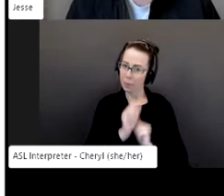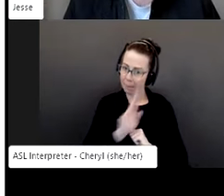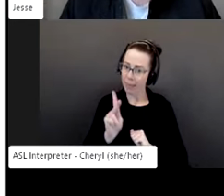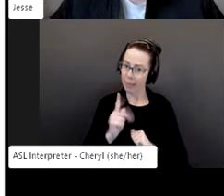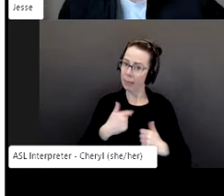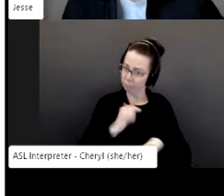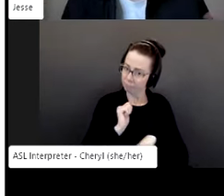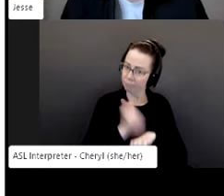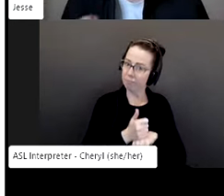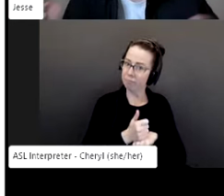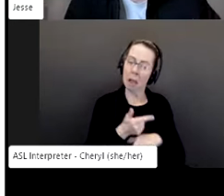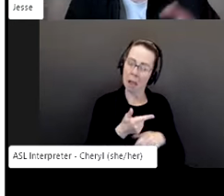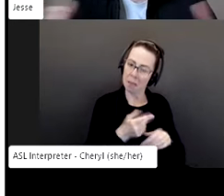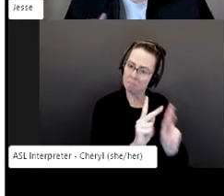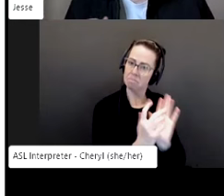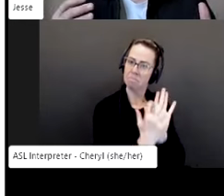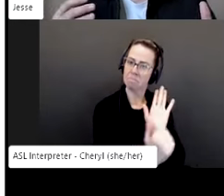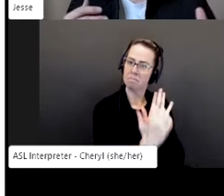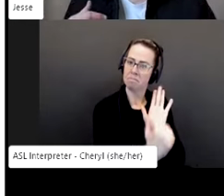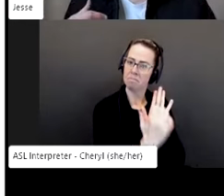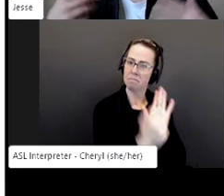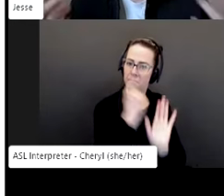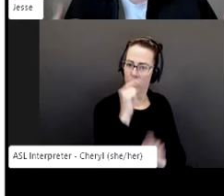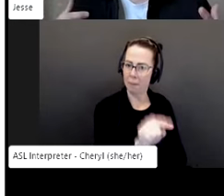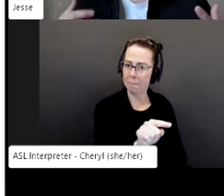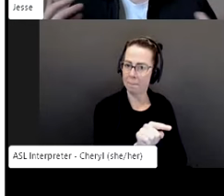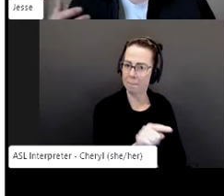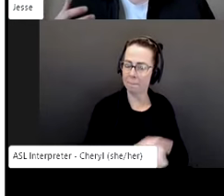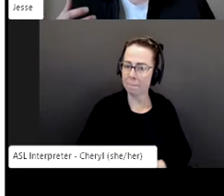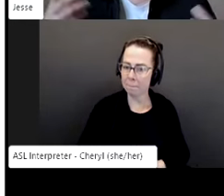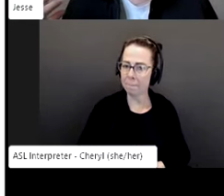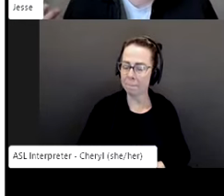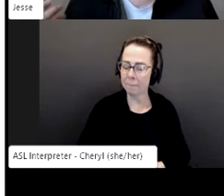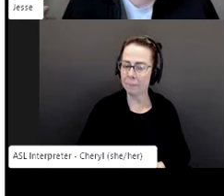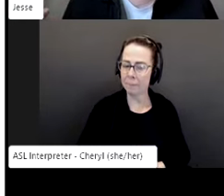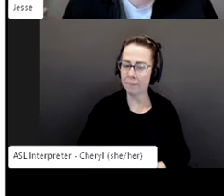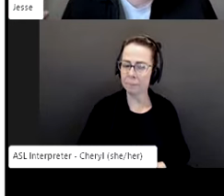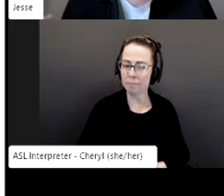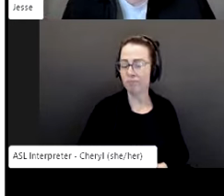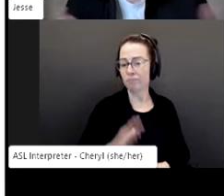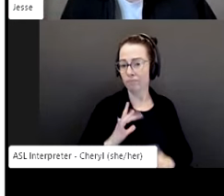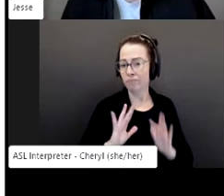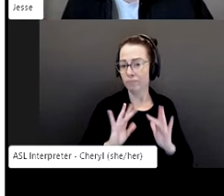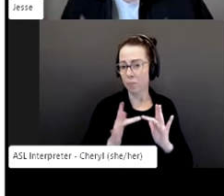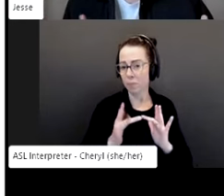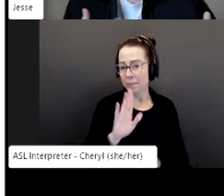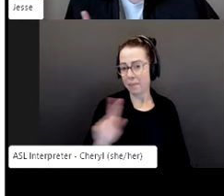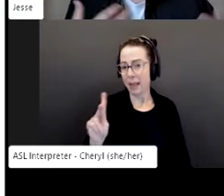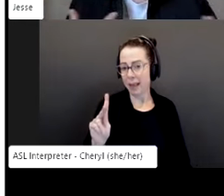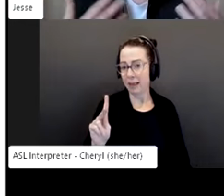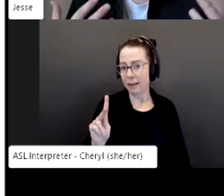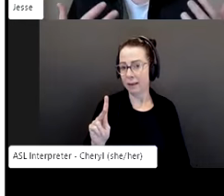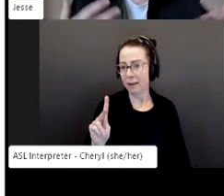up. And so this is an additional sort of feature of online banking, the fact that you